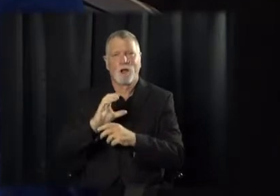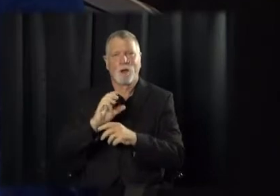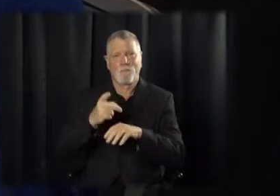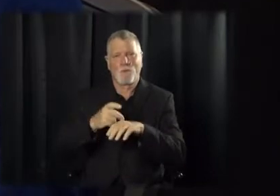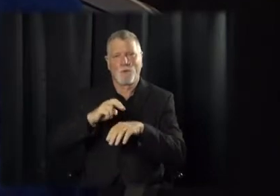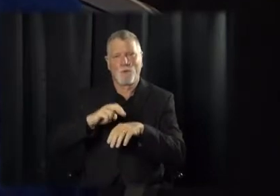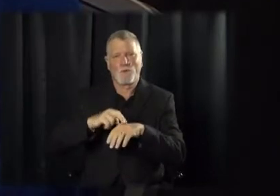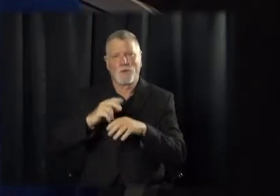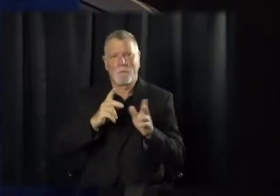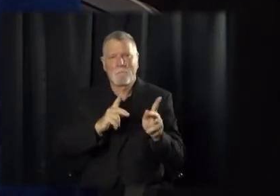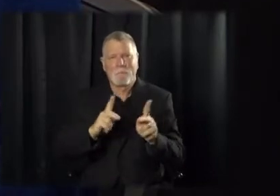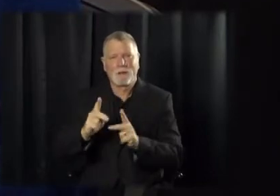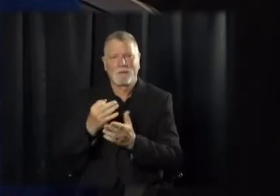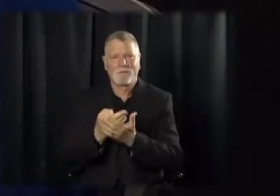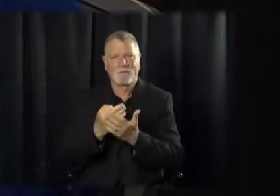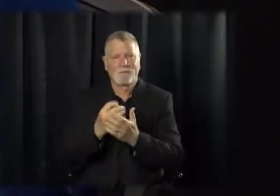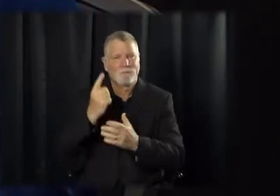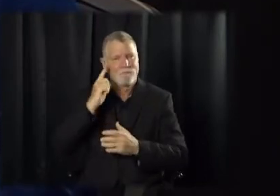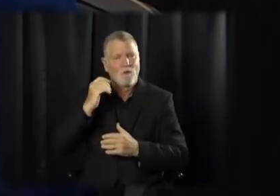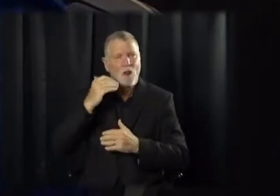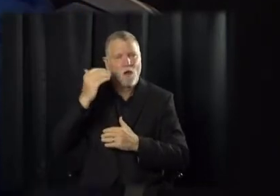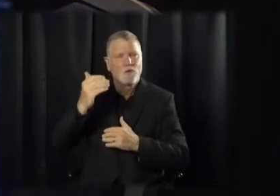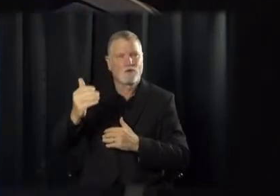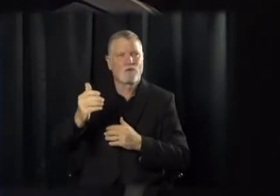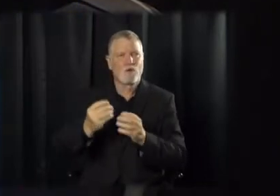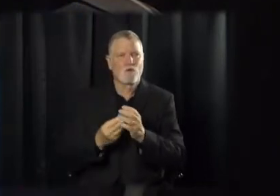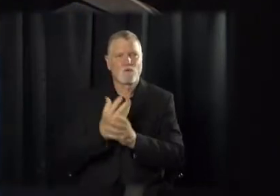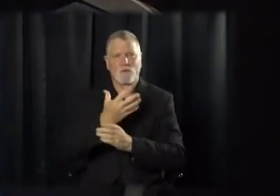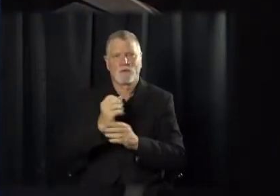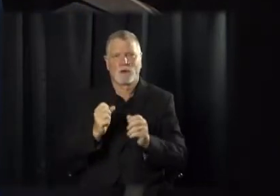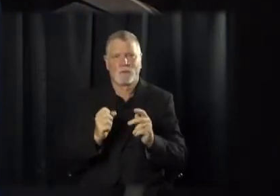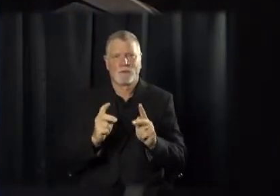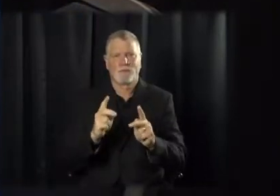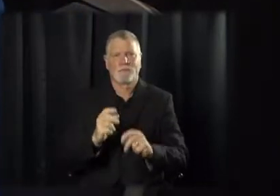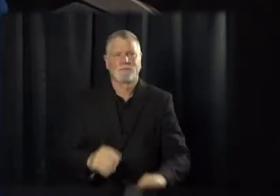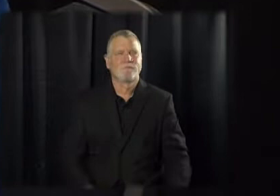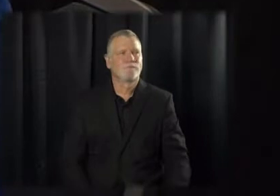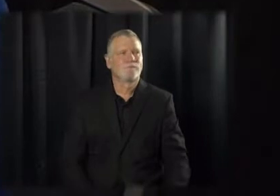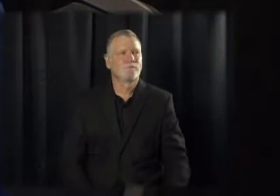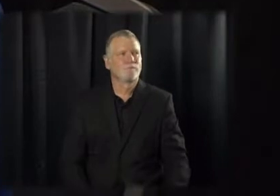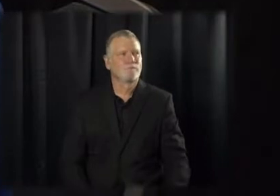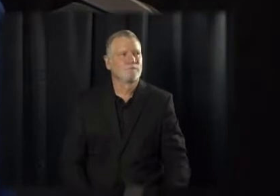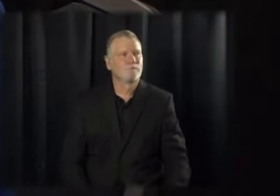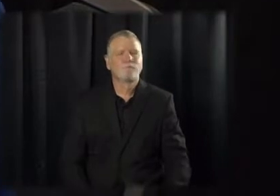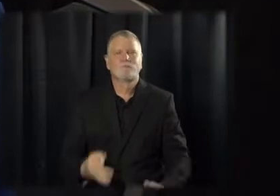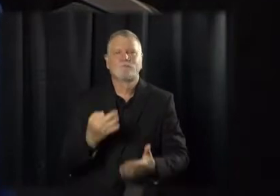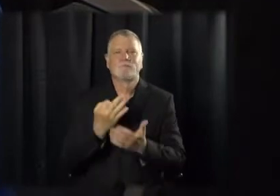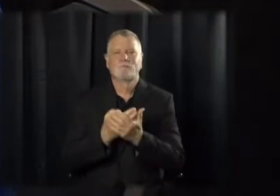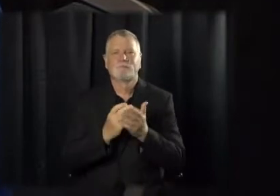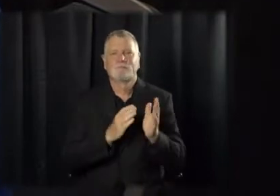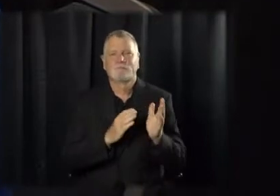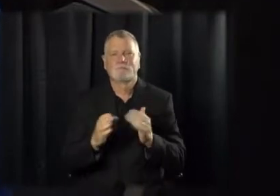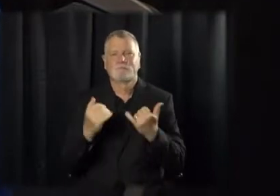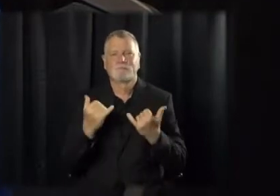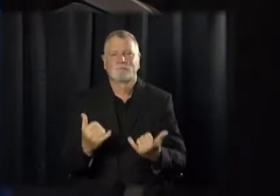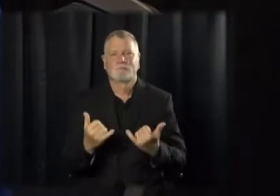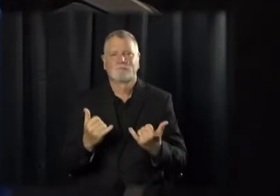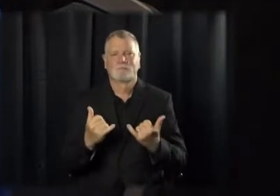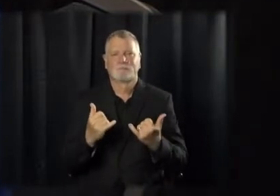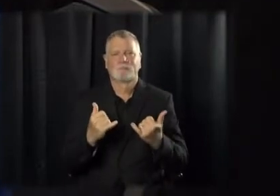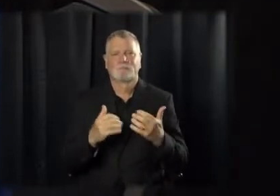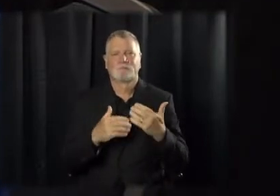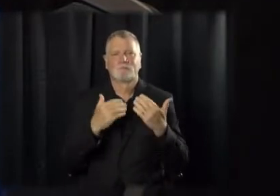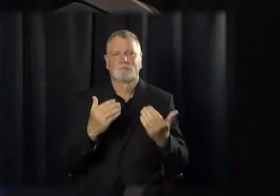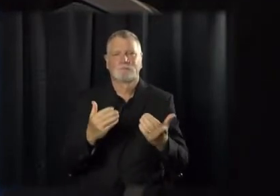put Puerto Rico on a path toward long-term economic growth and opportunity. The fiscal plans we are reviewing today provide